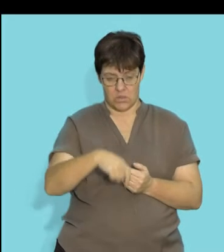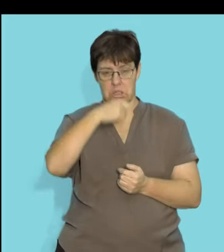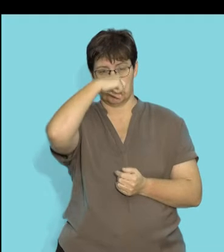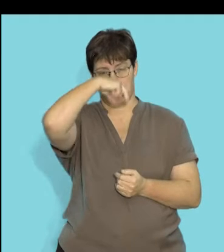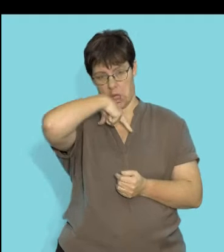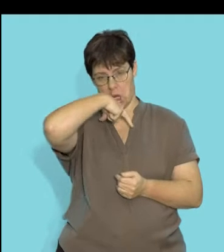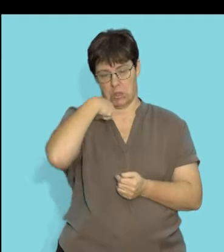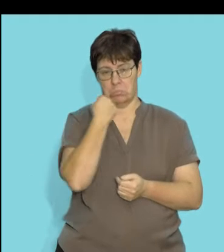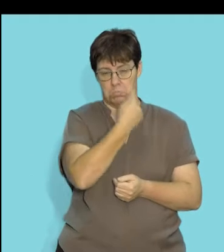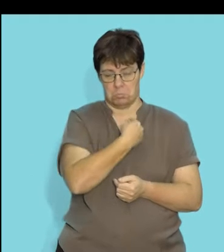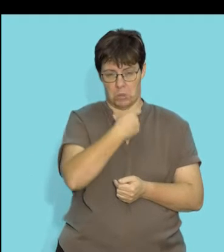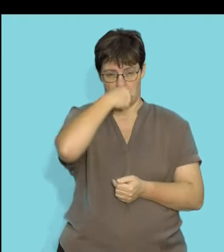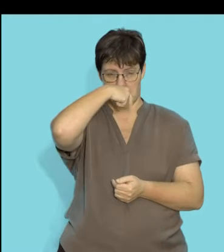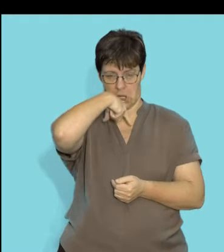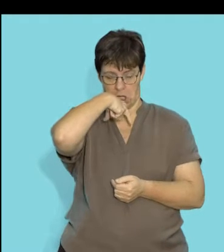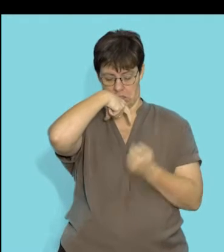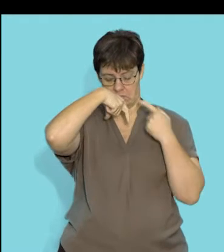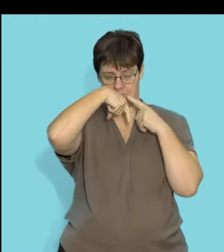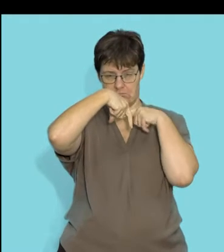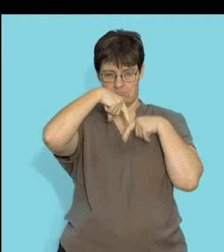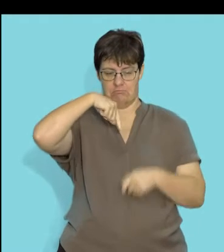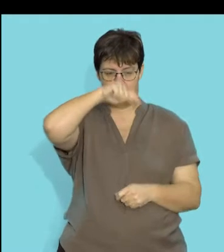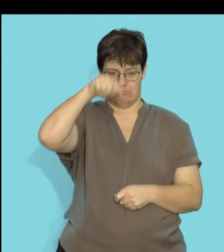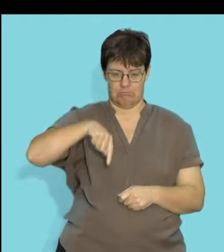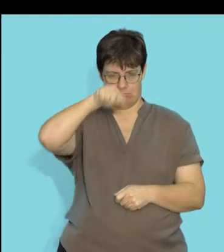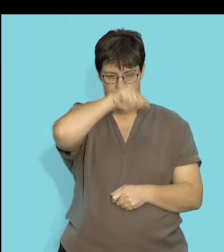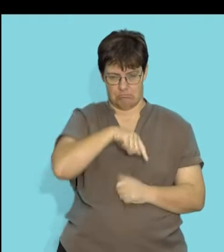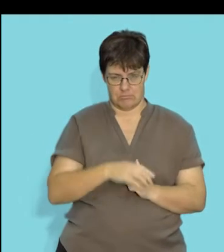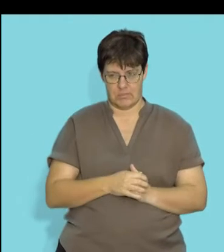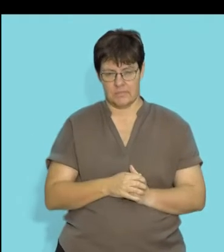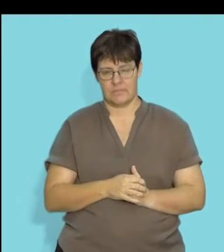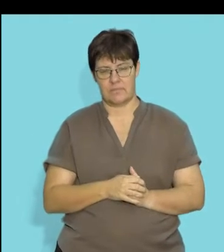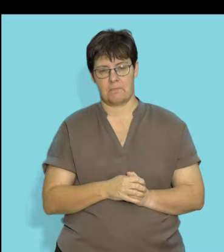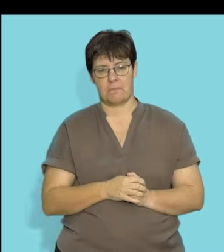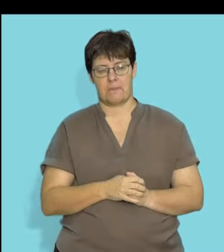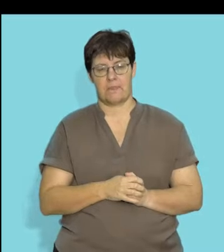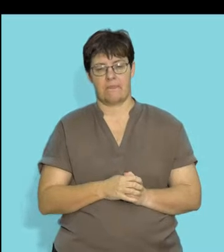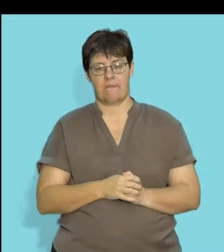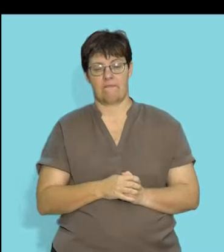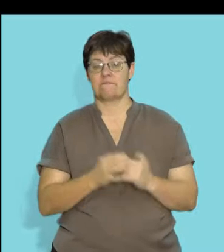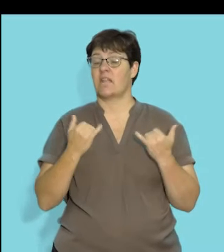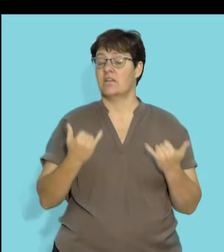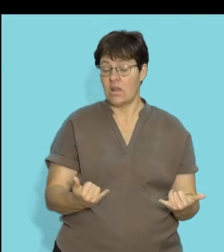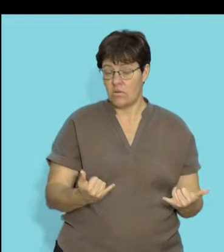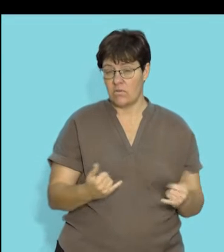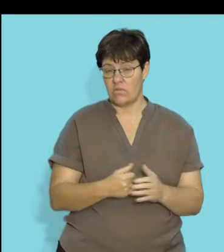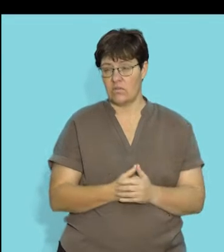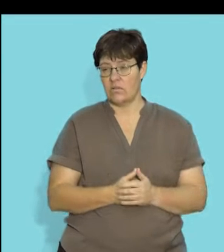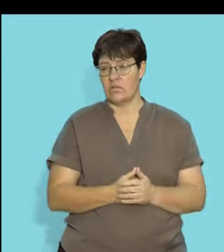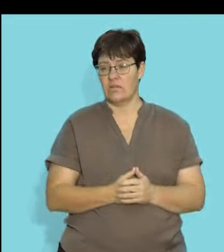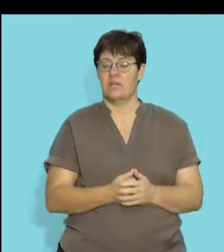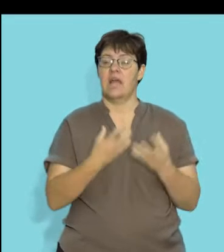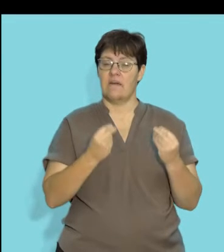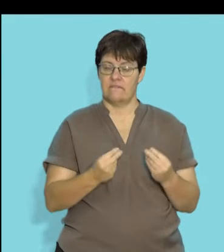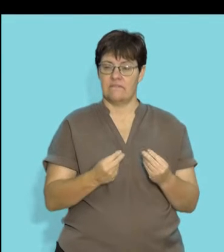down, which we say is a sad face, right? So it will be facing that